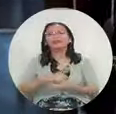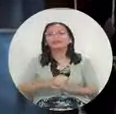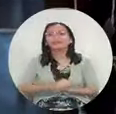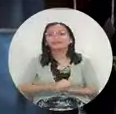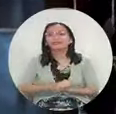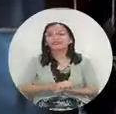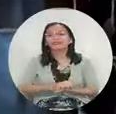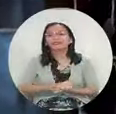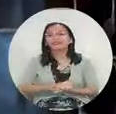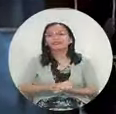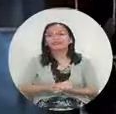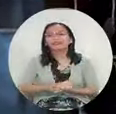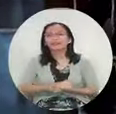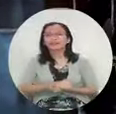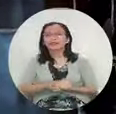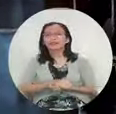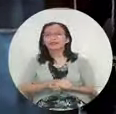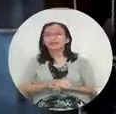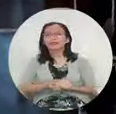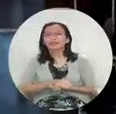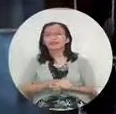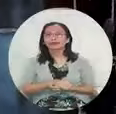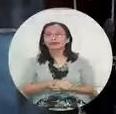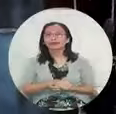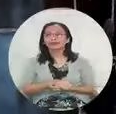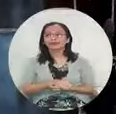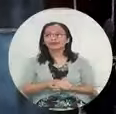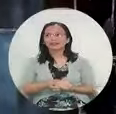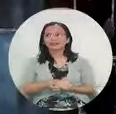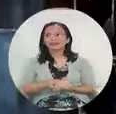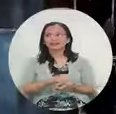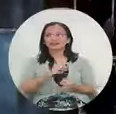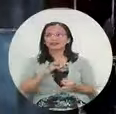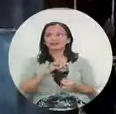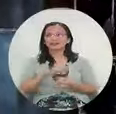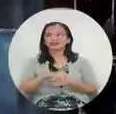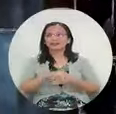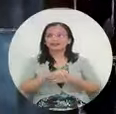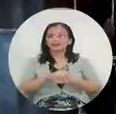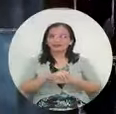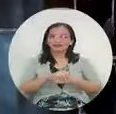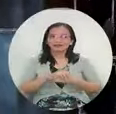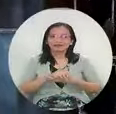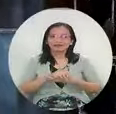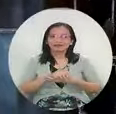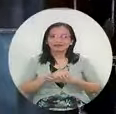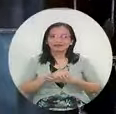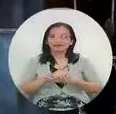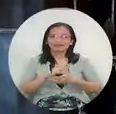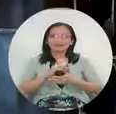Kini si Apollos, kung wani man sayo, makadaog niya sa tawag ng tanghalan?